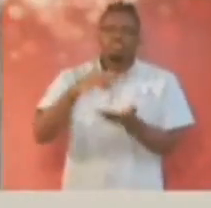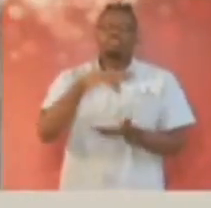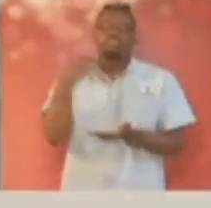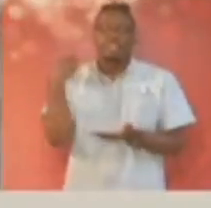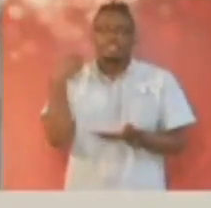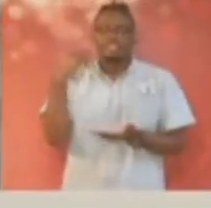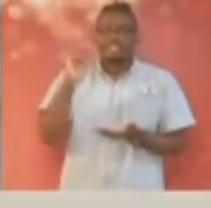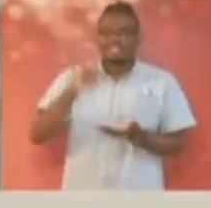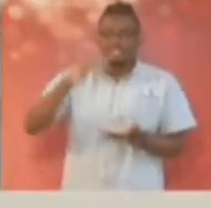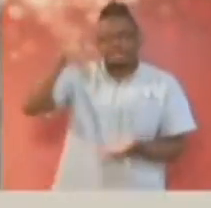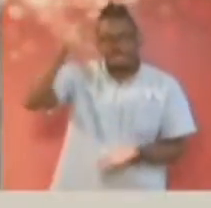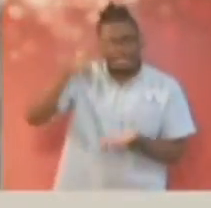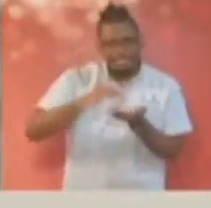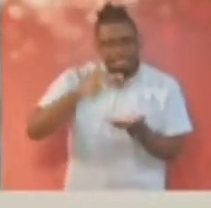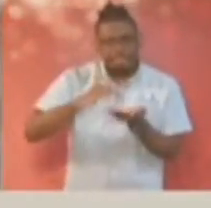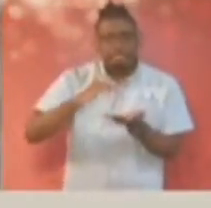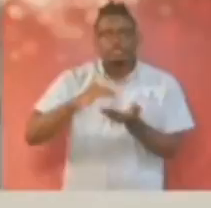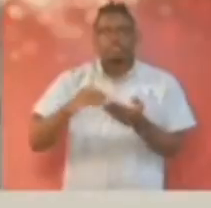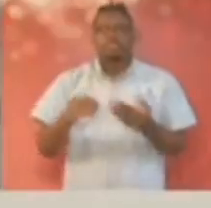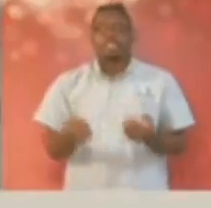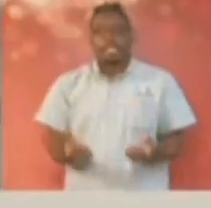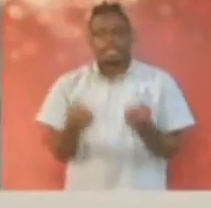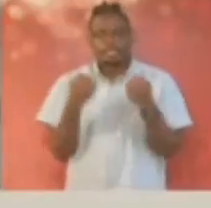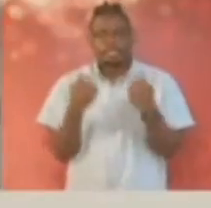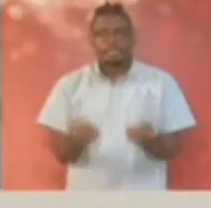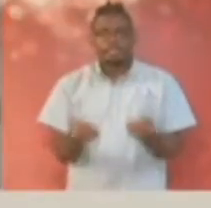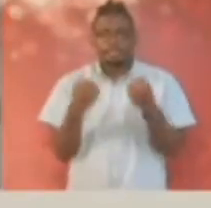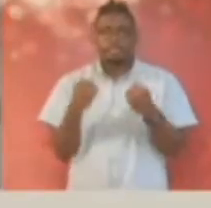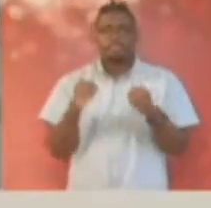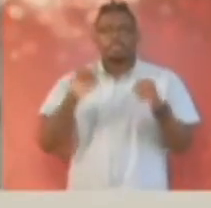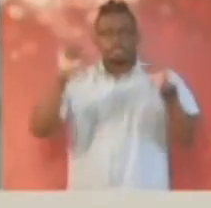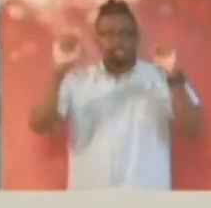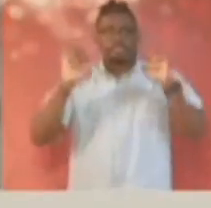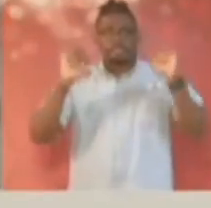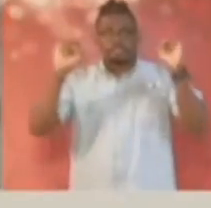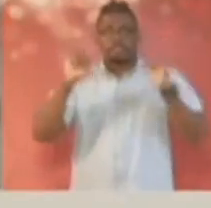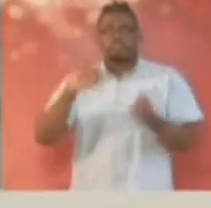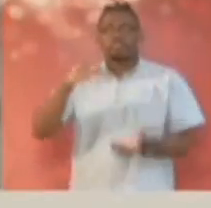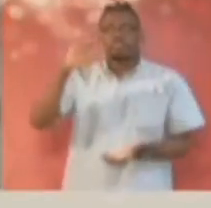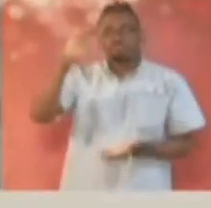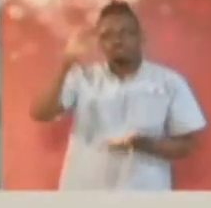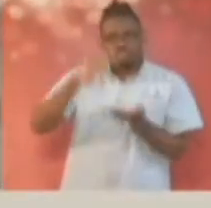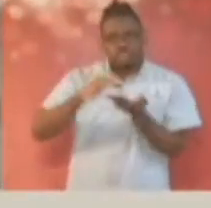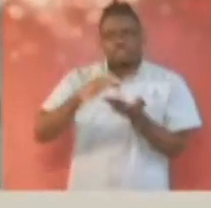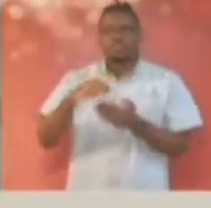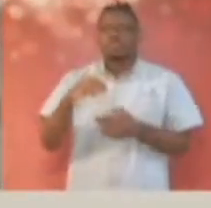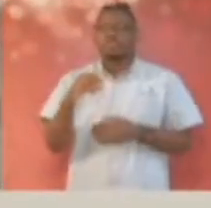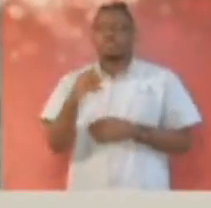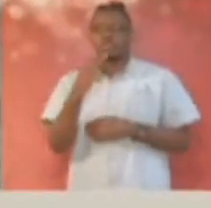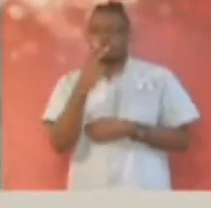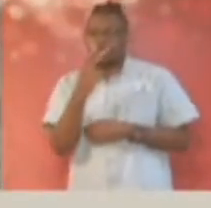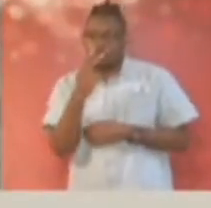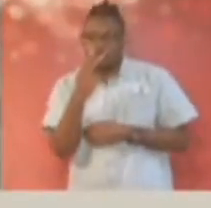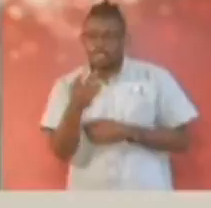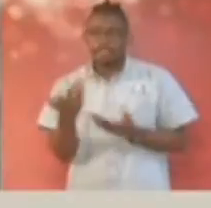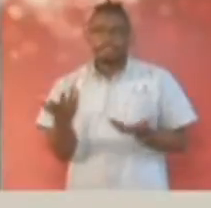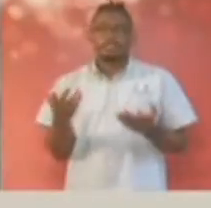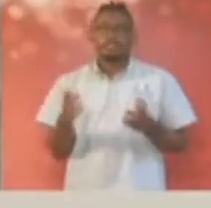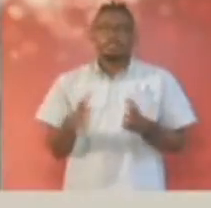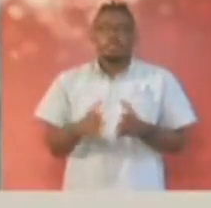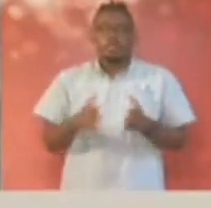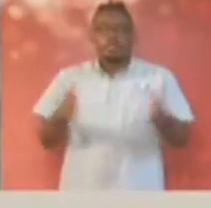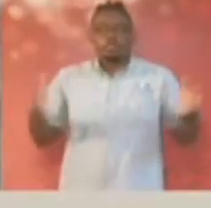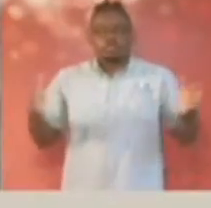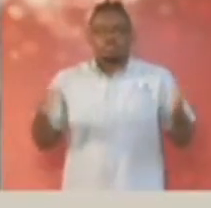increase in exercise, decrease in alcohol, tobacco, decrease in obesity, high blood pressure, and so on.